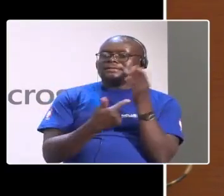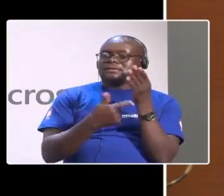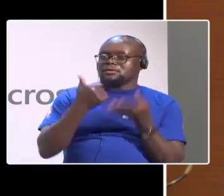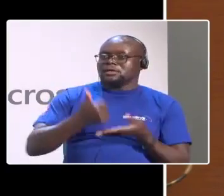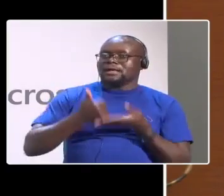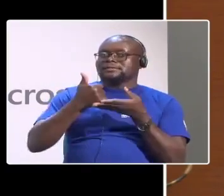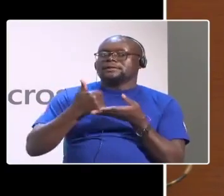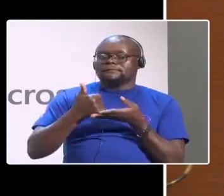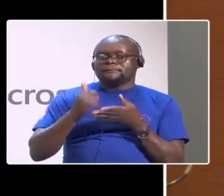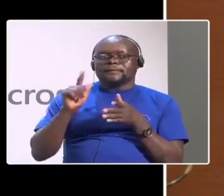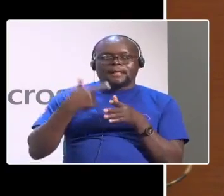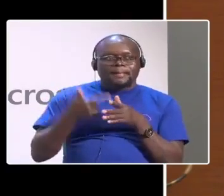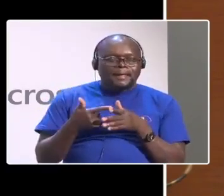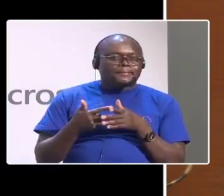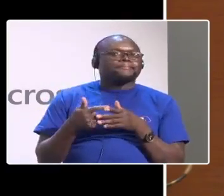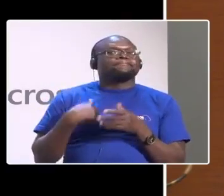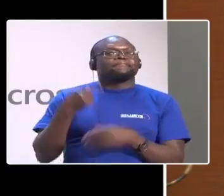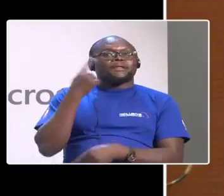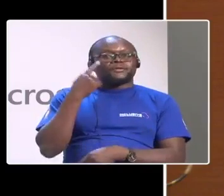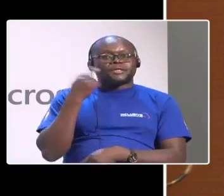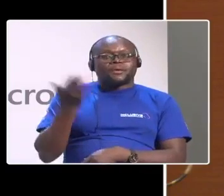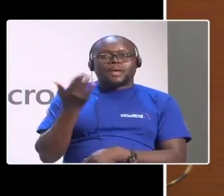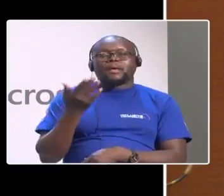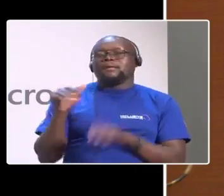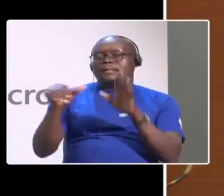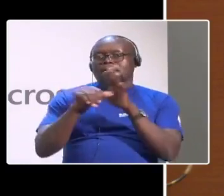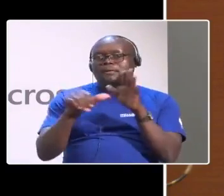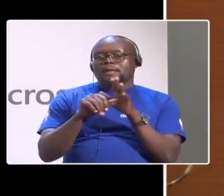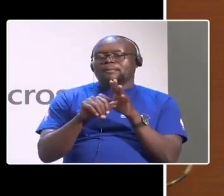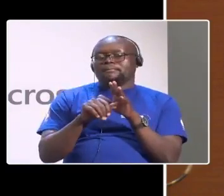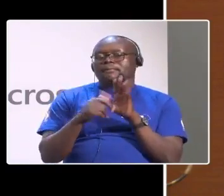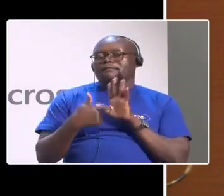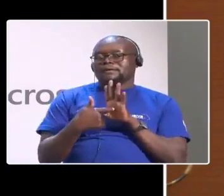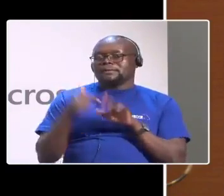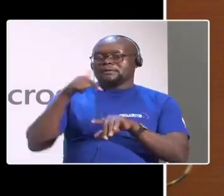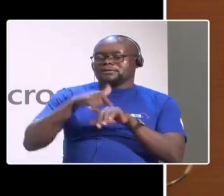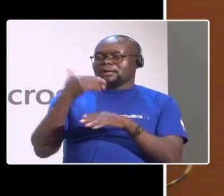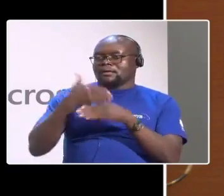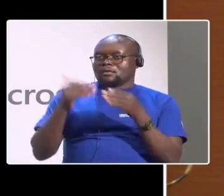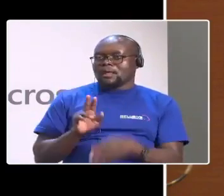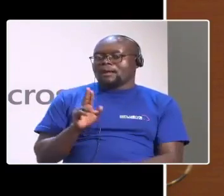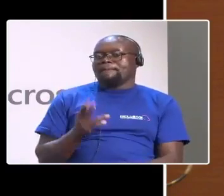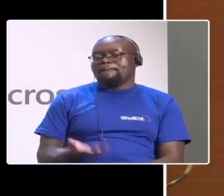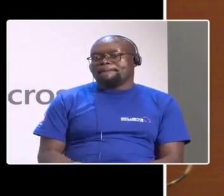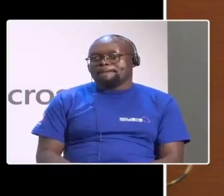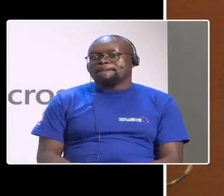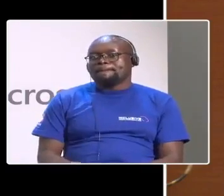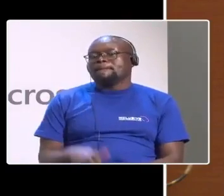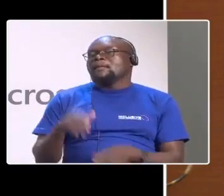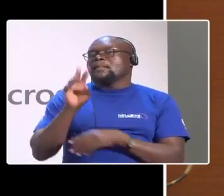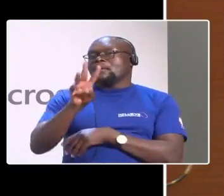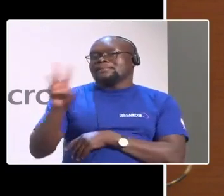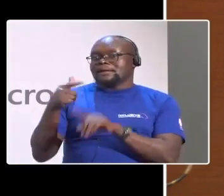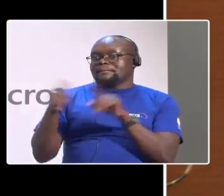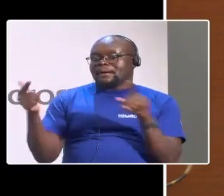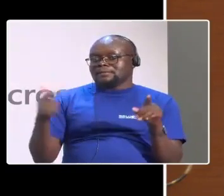technologies, then you see where the problems are. For example, when you build up a website.